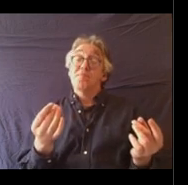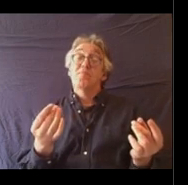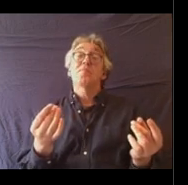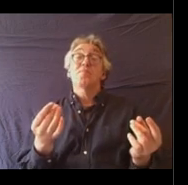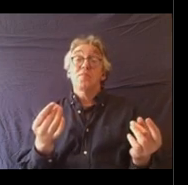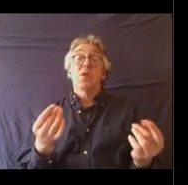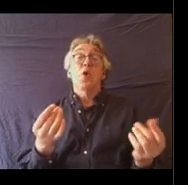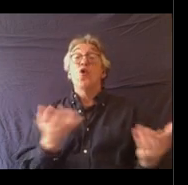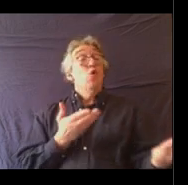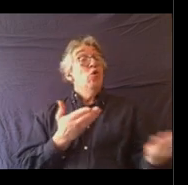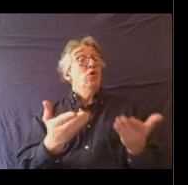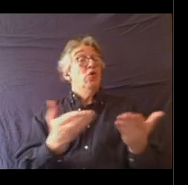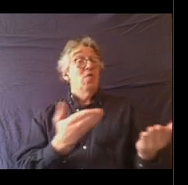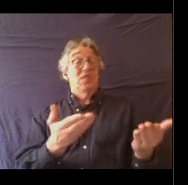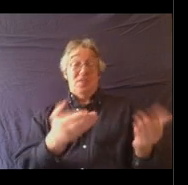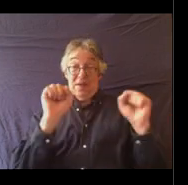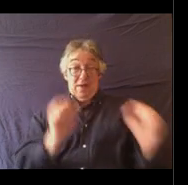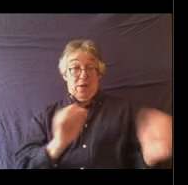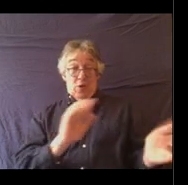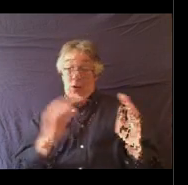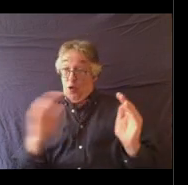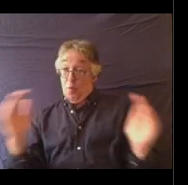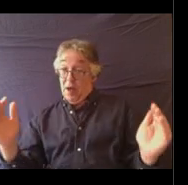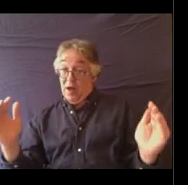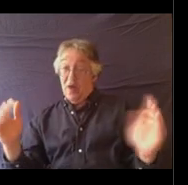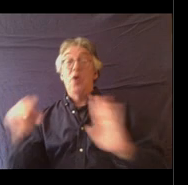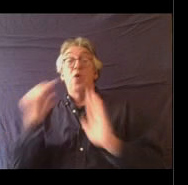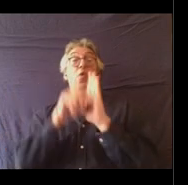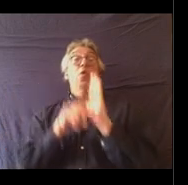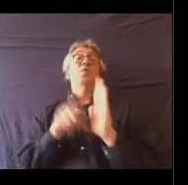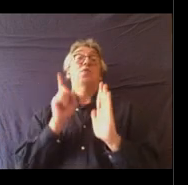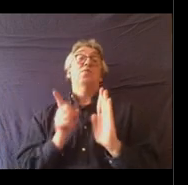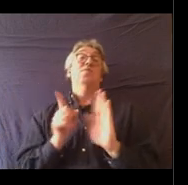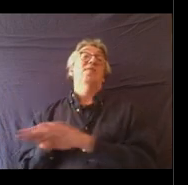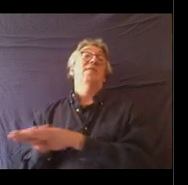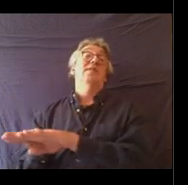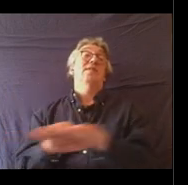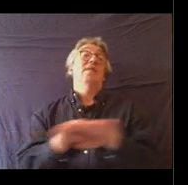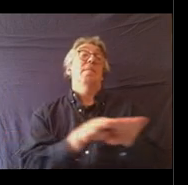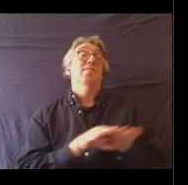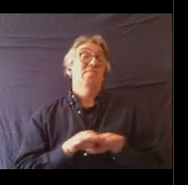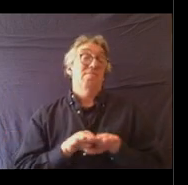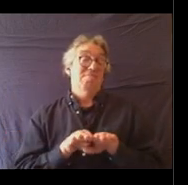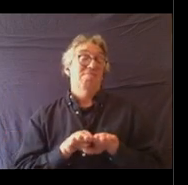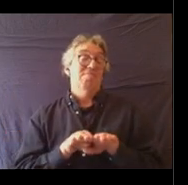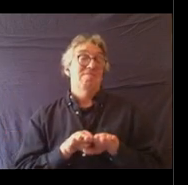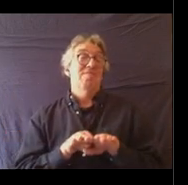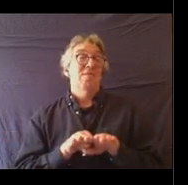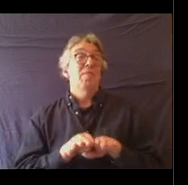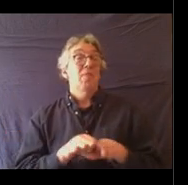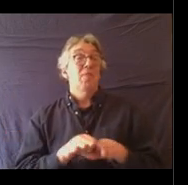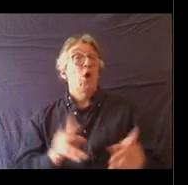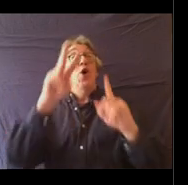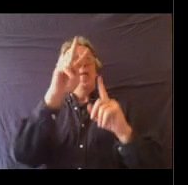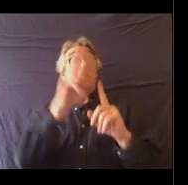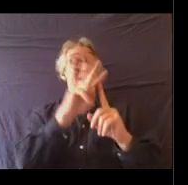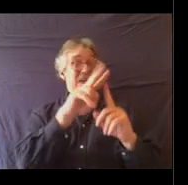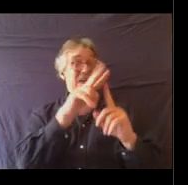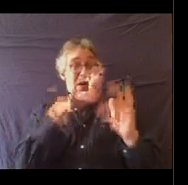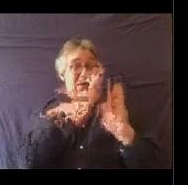services. So it is really unfair that regular linear TV broadcasters are so heavily regulated. They